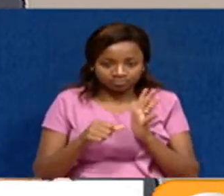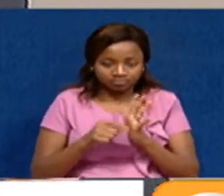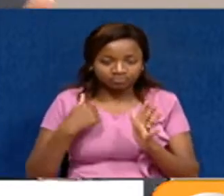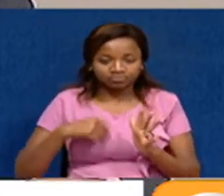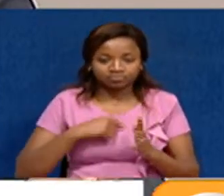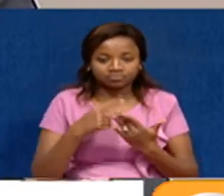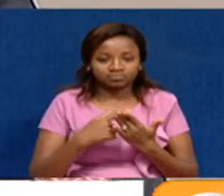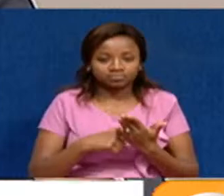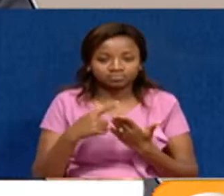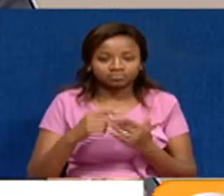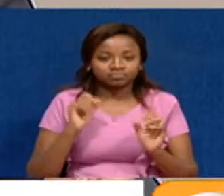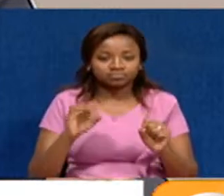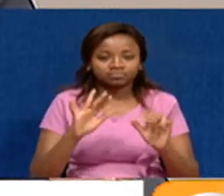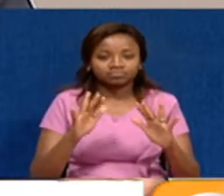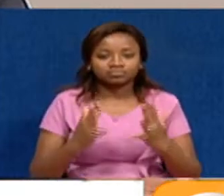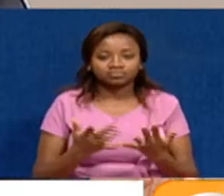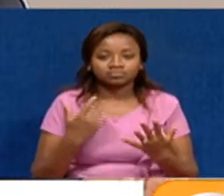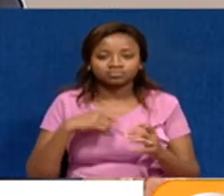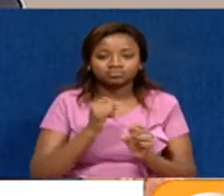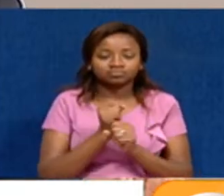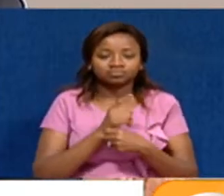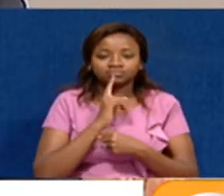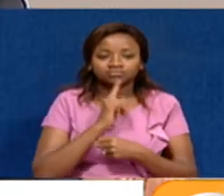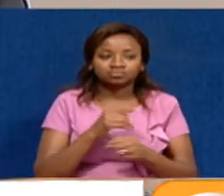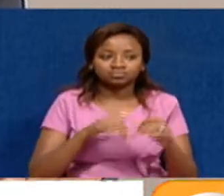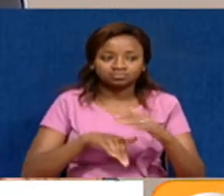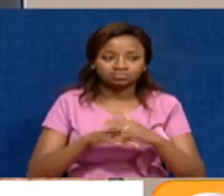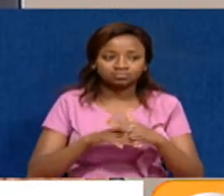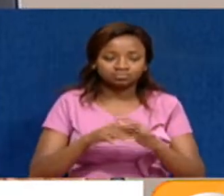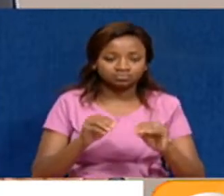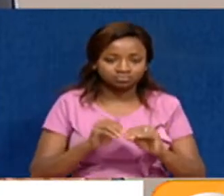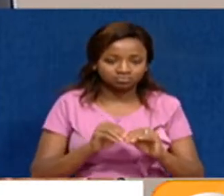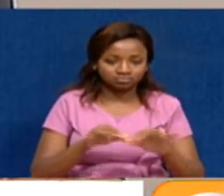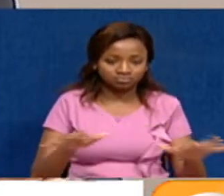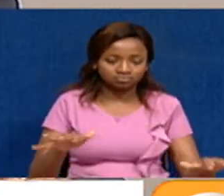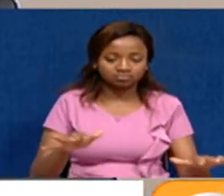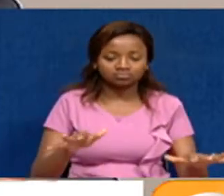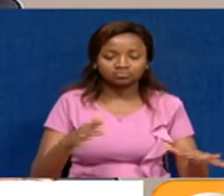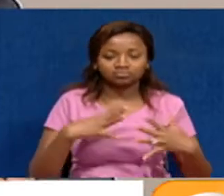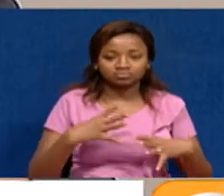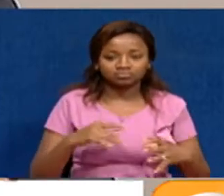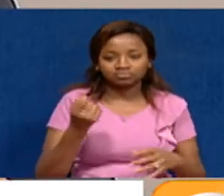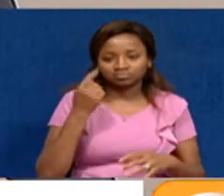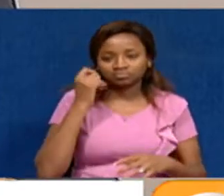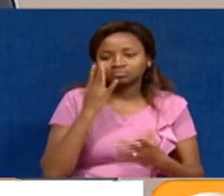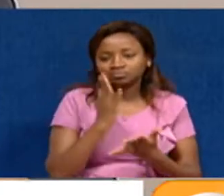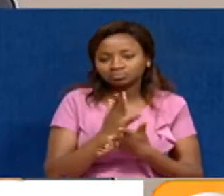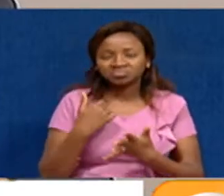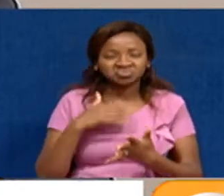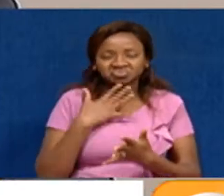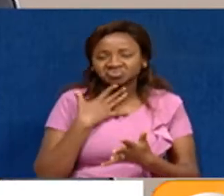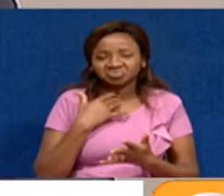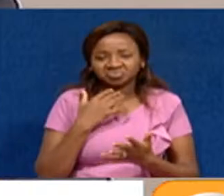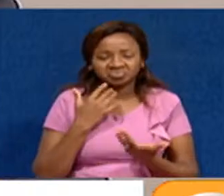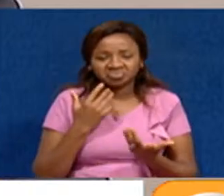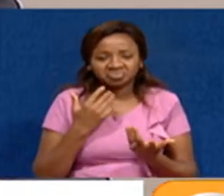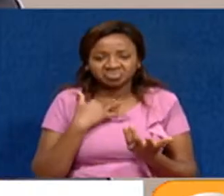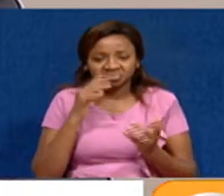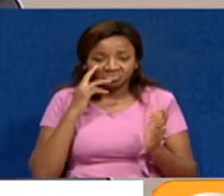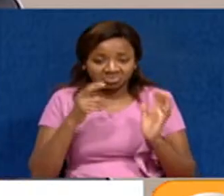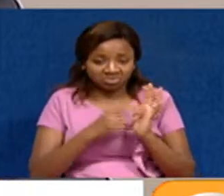How can we ensure that football is at the grassroots? Okay. Not because recognized by CAF or FIFA, I agree. They don't recognize us,